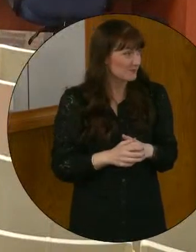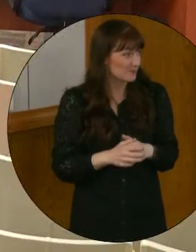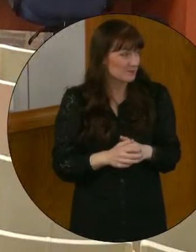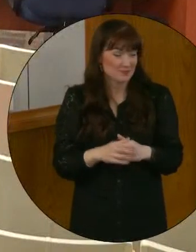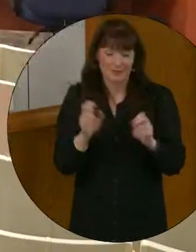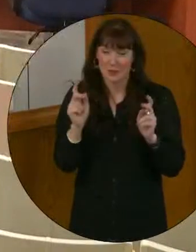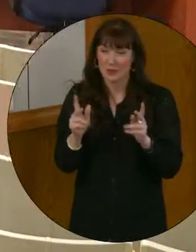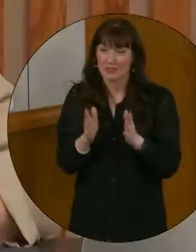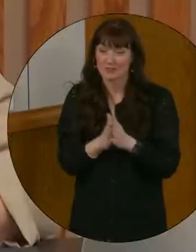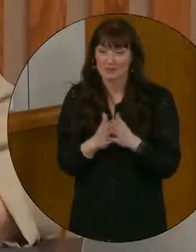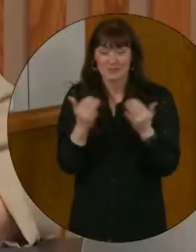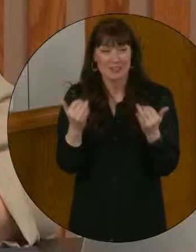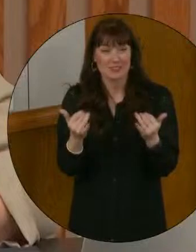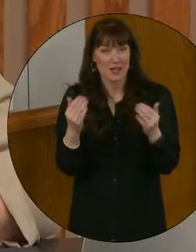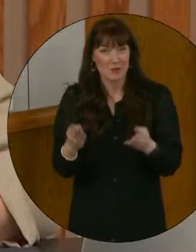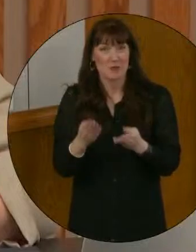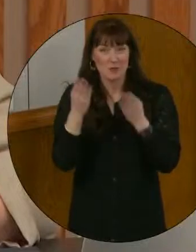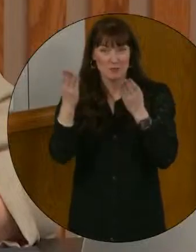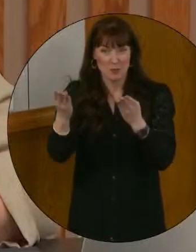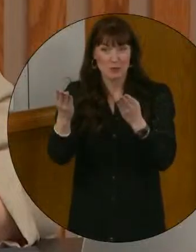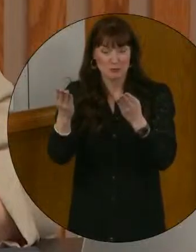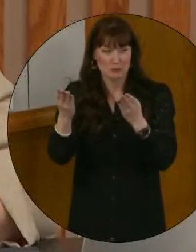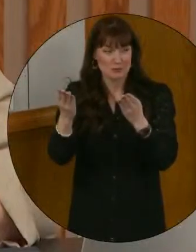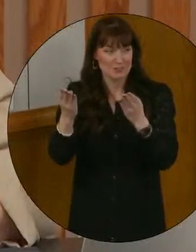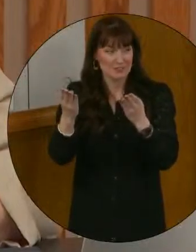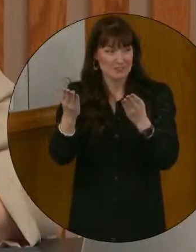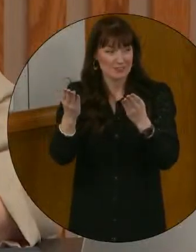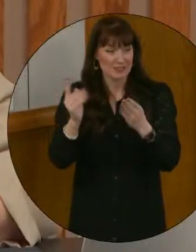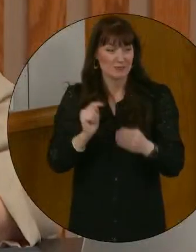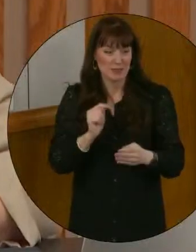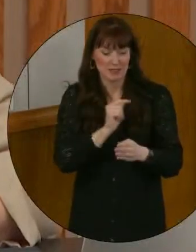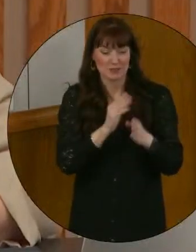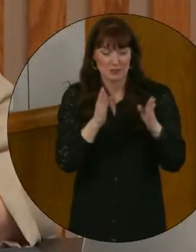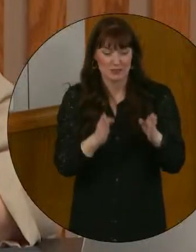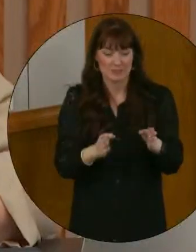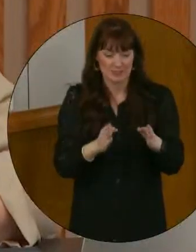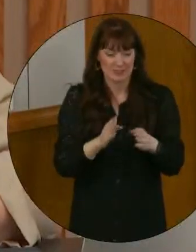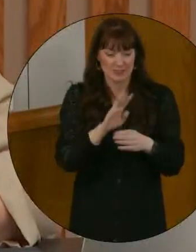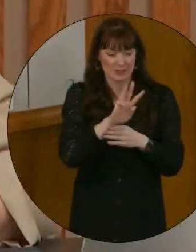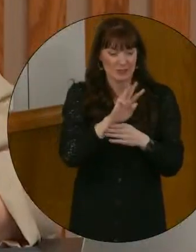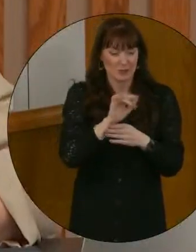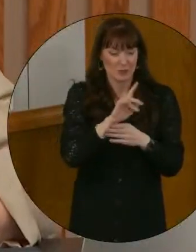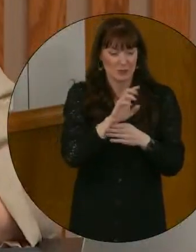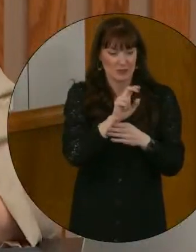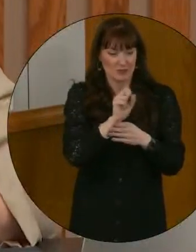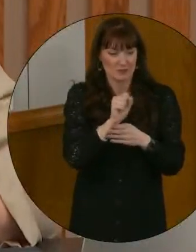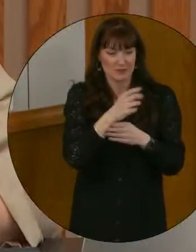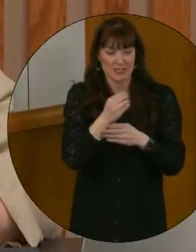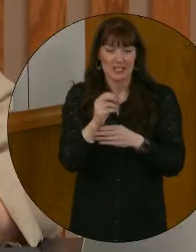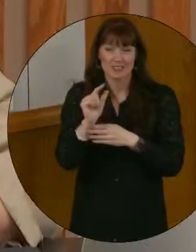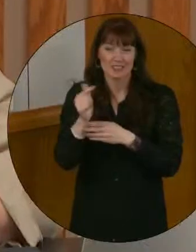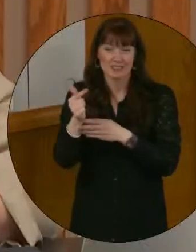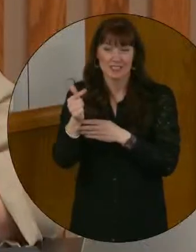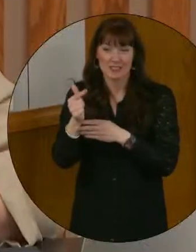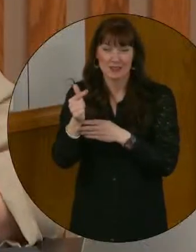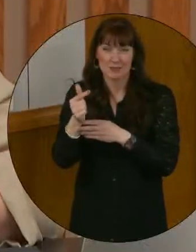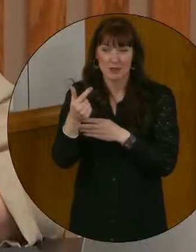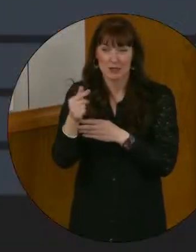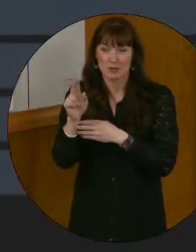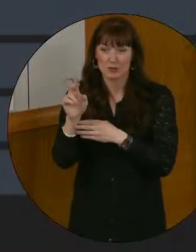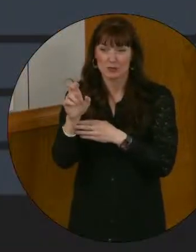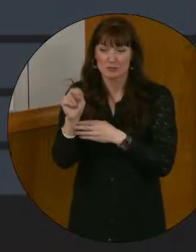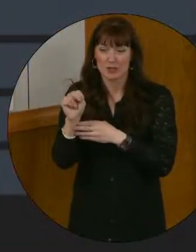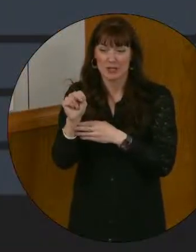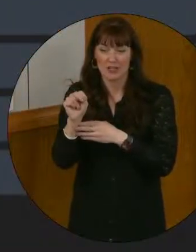right, we have a motion on the floor, colleagues, by Trustee Williams and a second by Trustee Guzman. Can you please cast